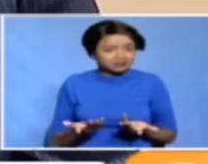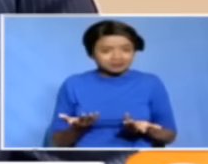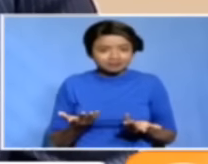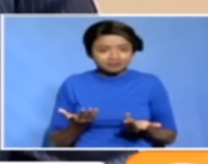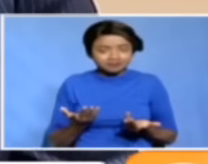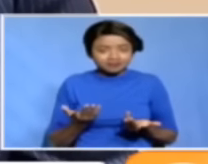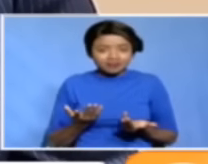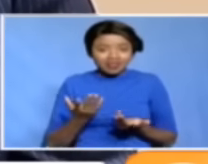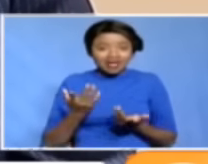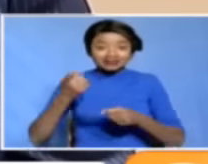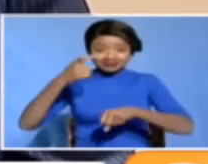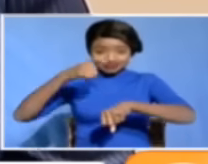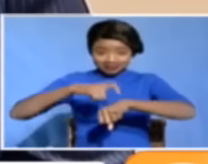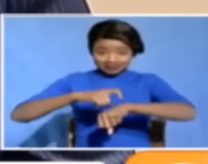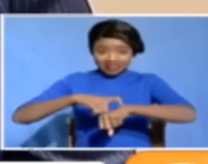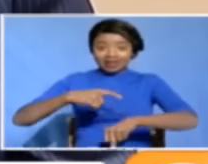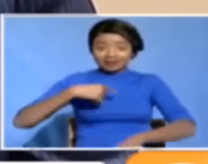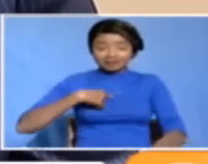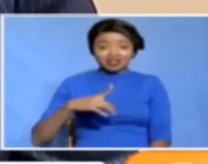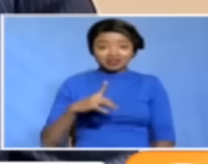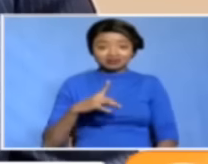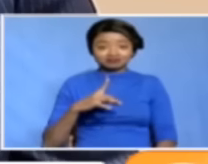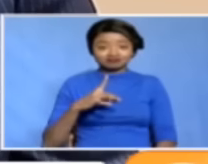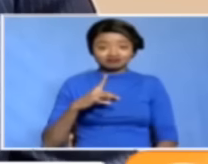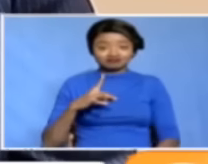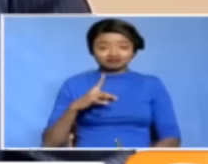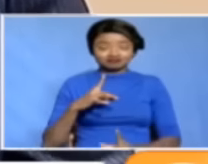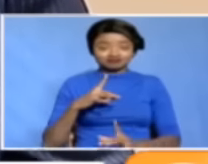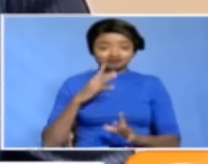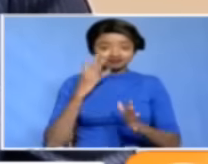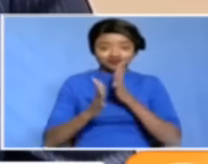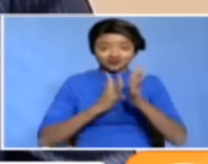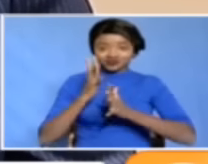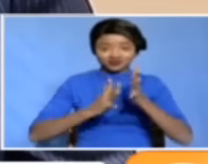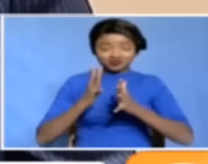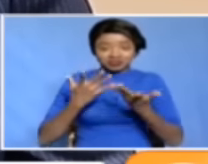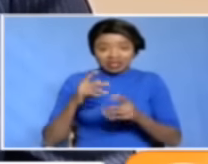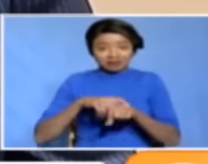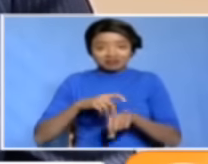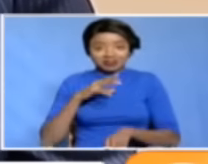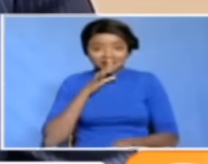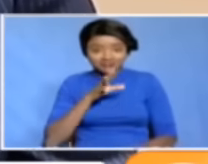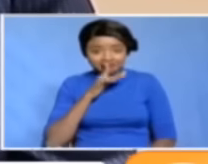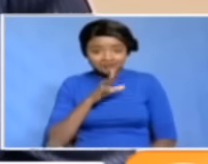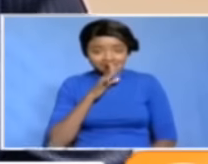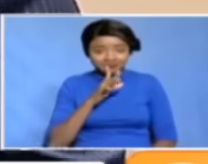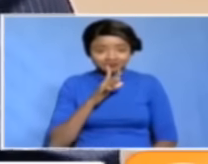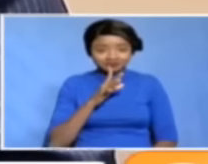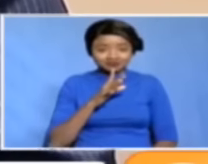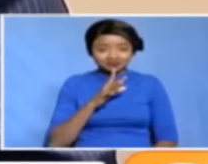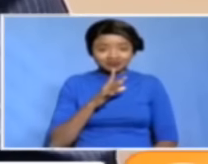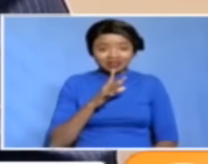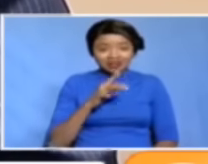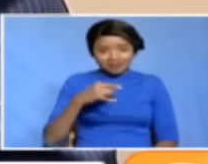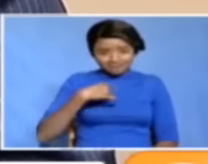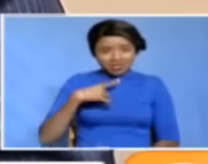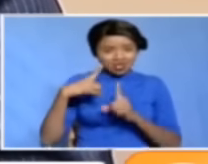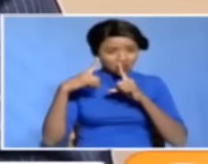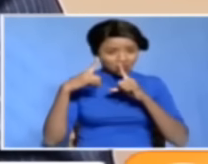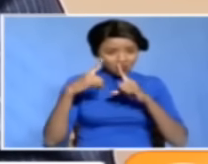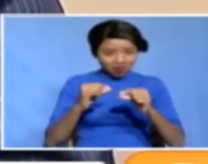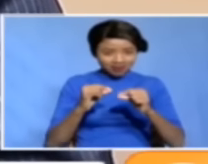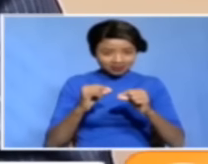that every time I speak in the last 3-4 years, mm-hmm. The statement that I'm going to make must